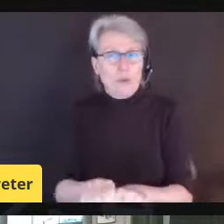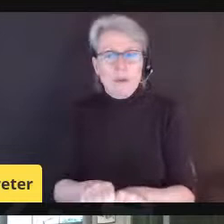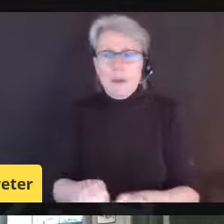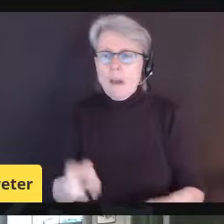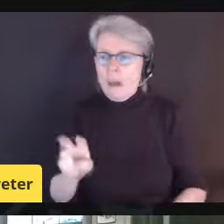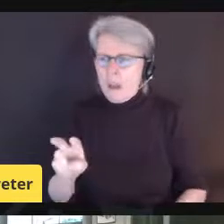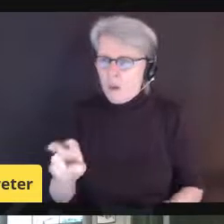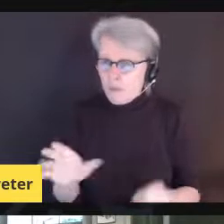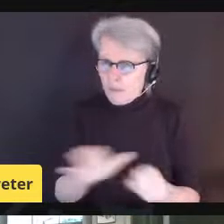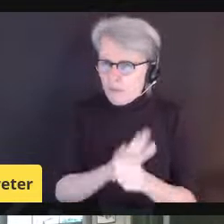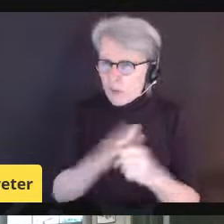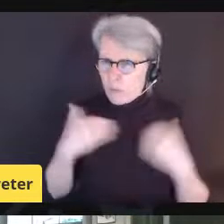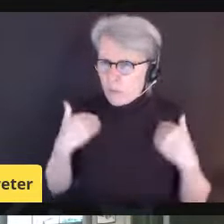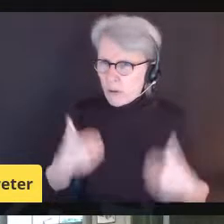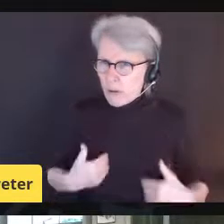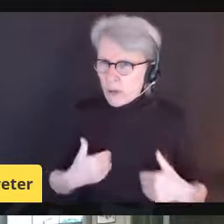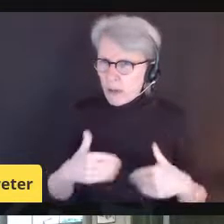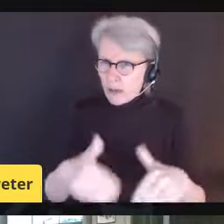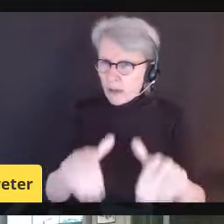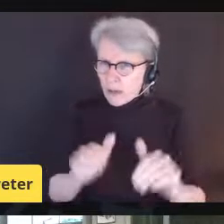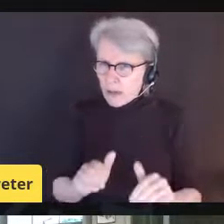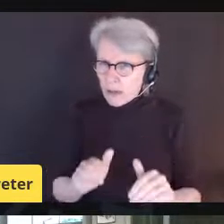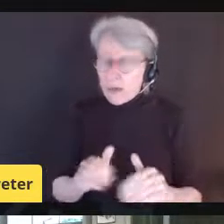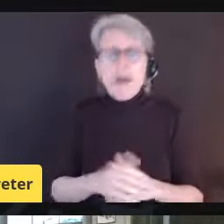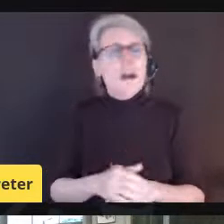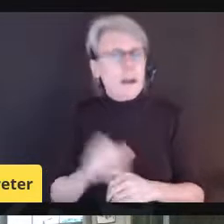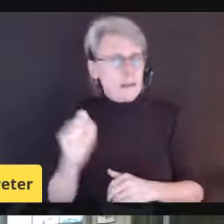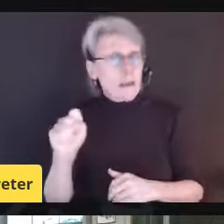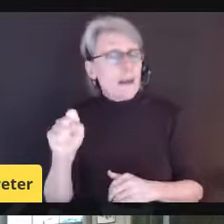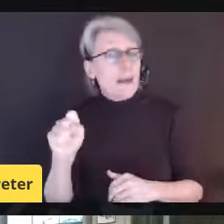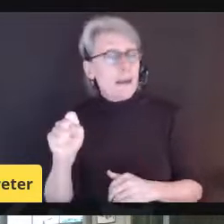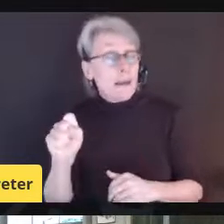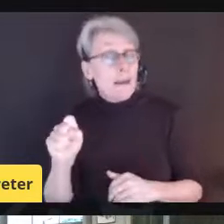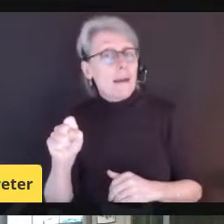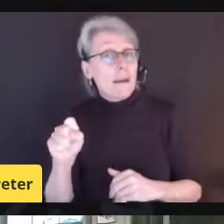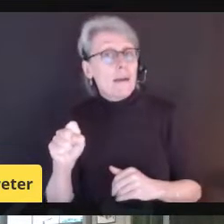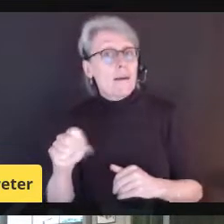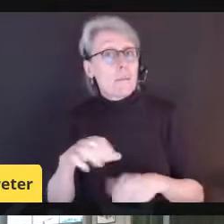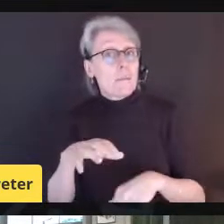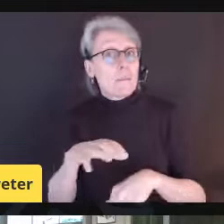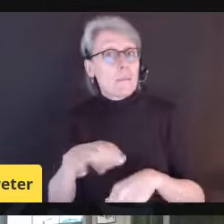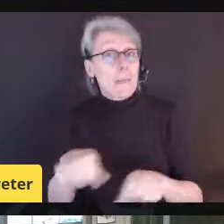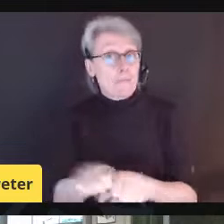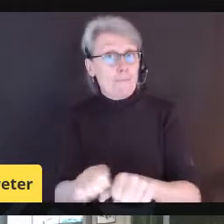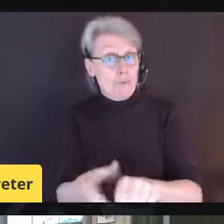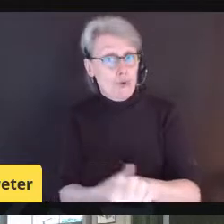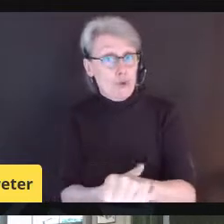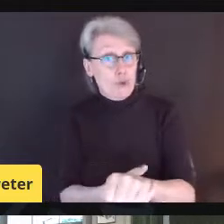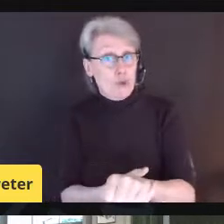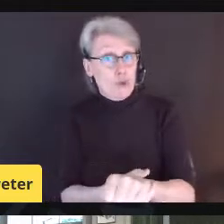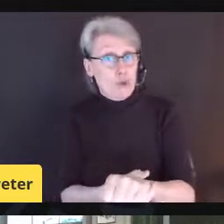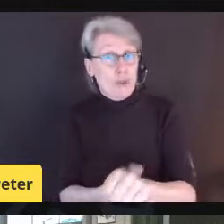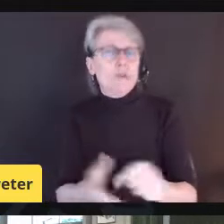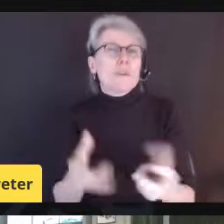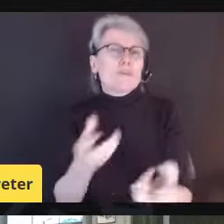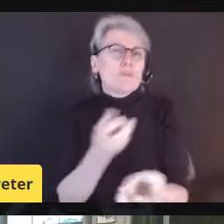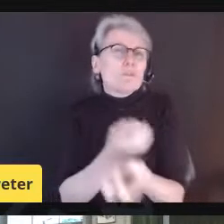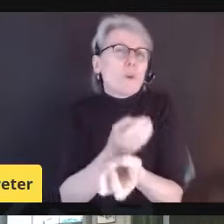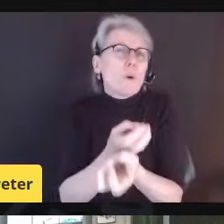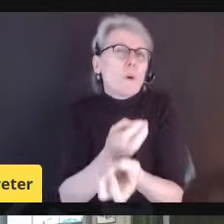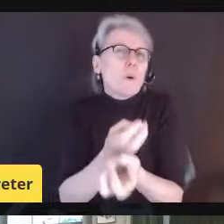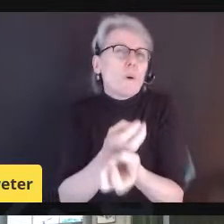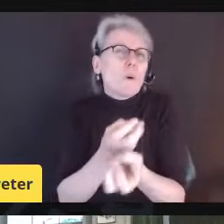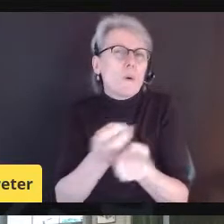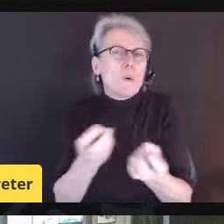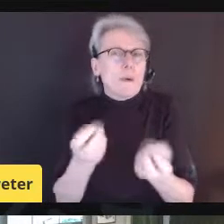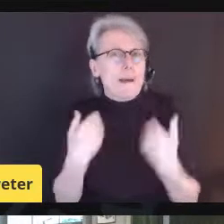burial or? A full burial. At the time, the foot had no longer, it was mainly the bones, still in the sock,